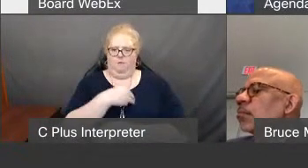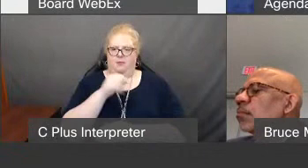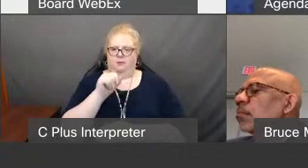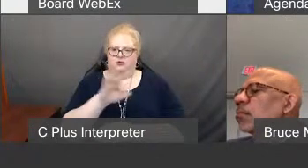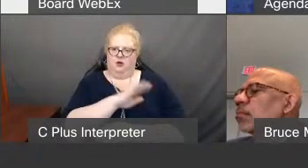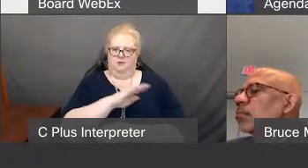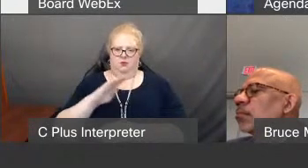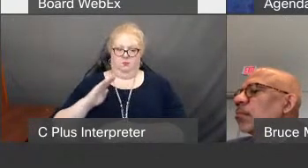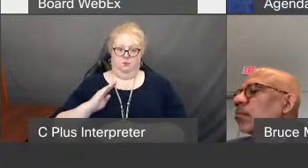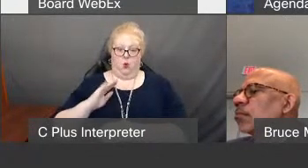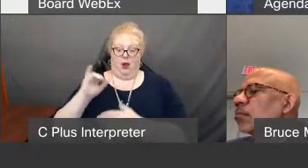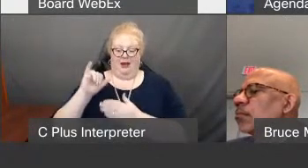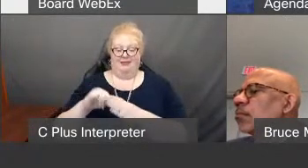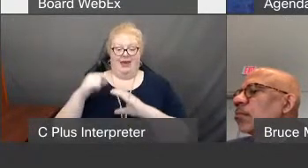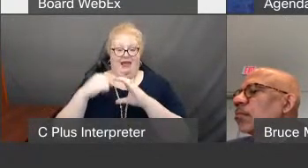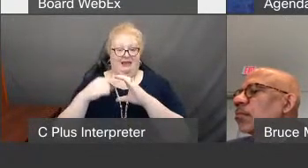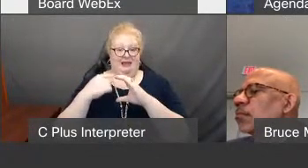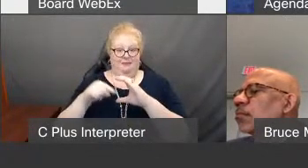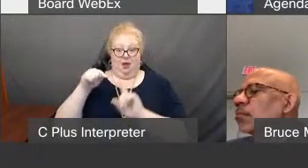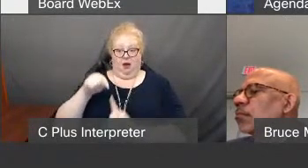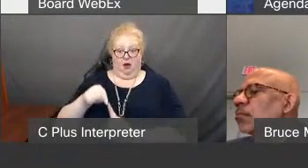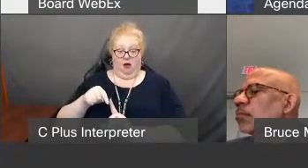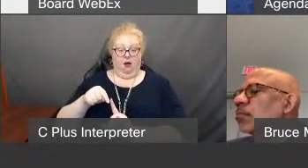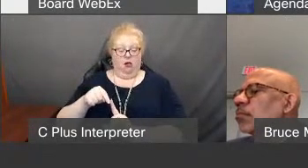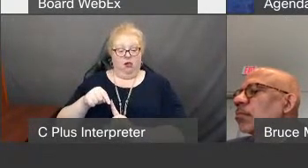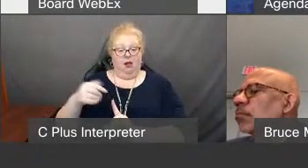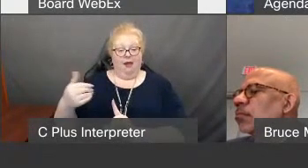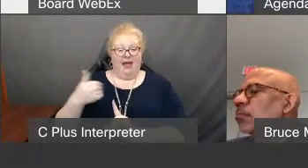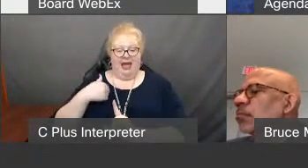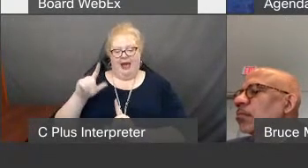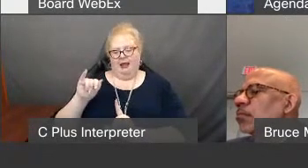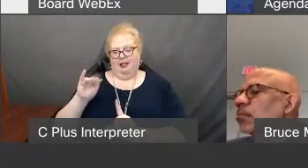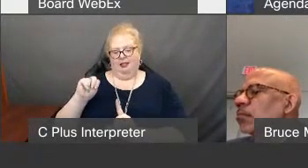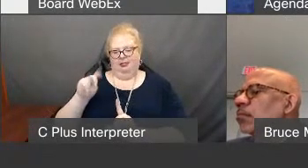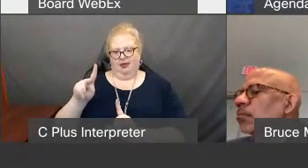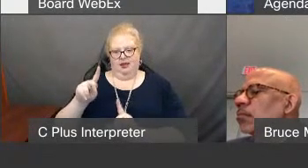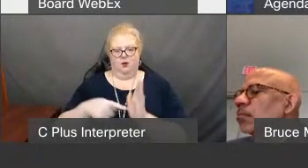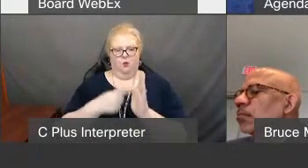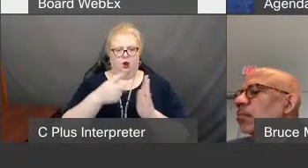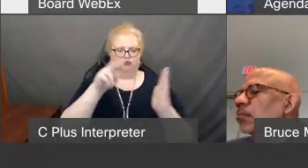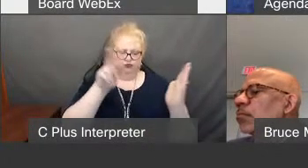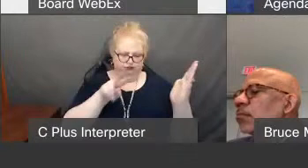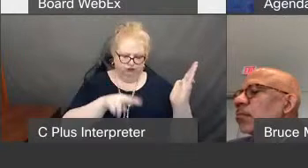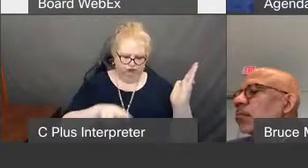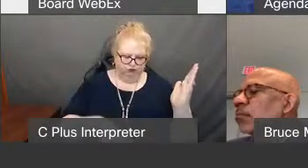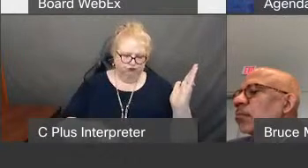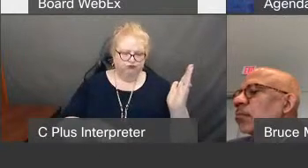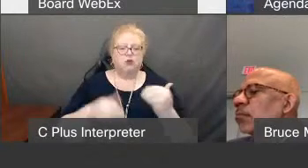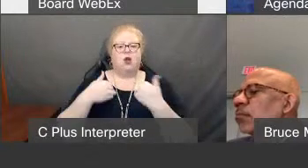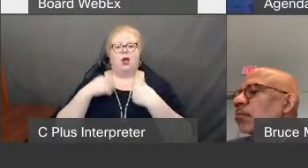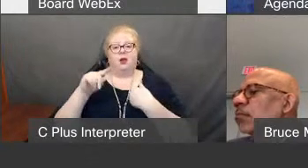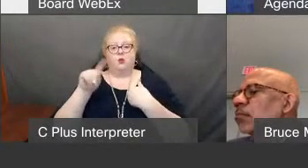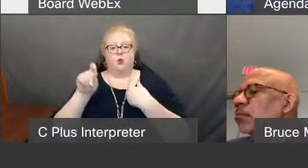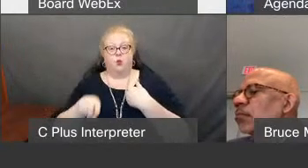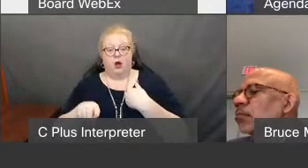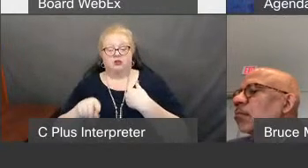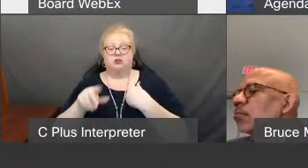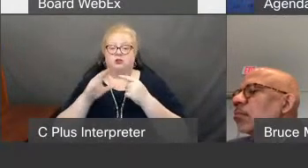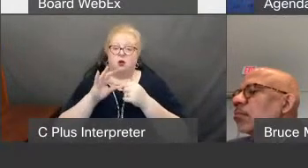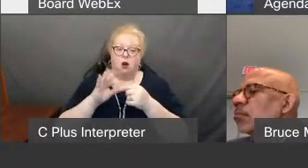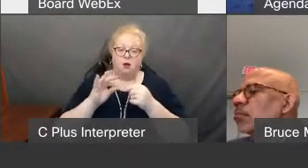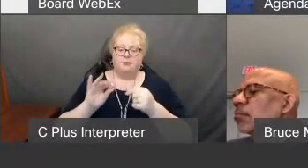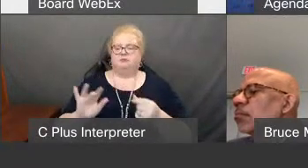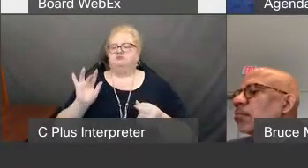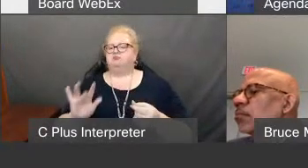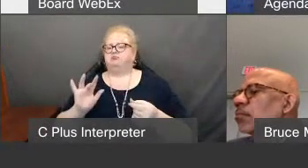And in that email, there was a link in there that once y'all had an opportunity to look at this, if you had questions or comments, you could use that link to provide us with